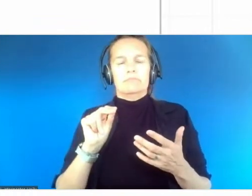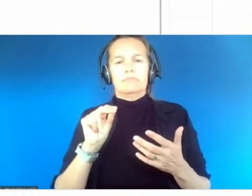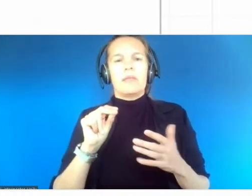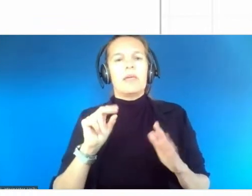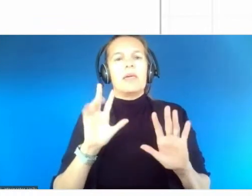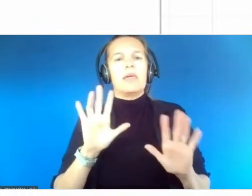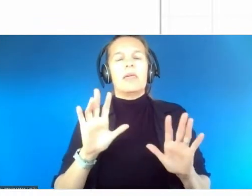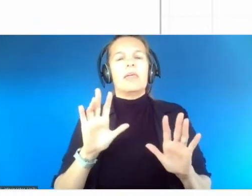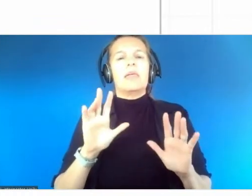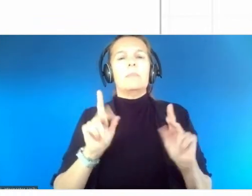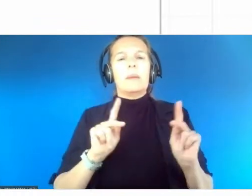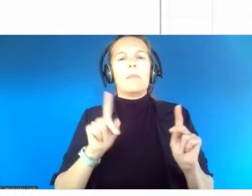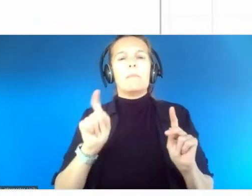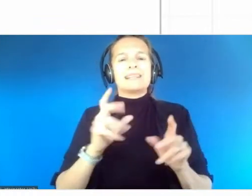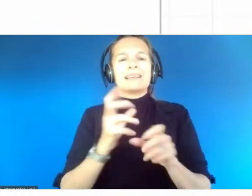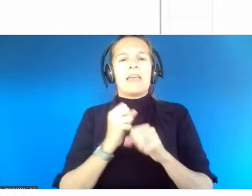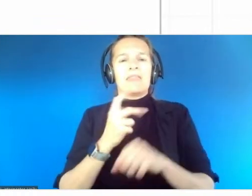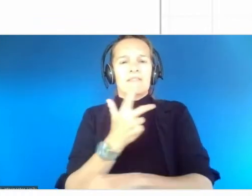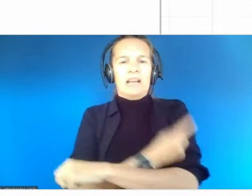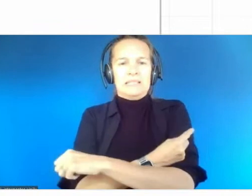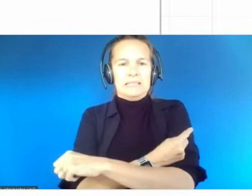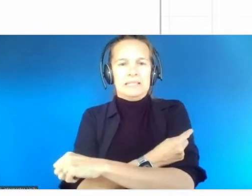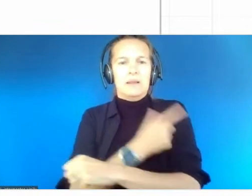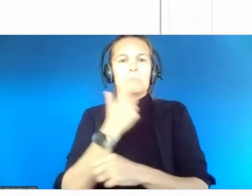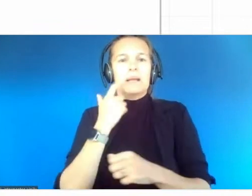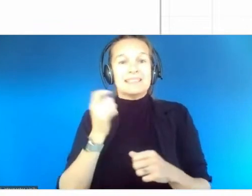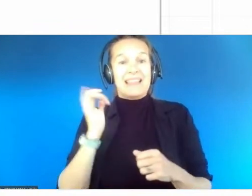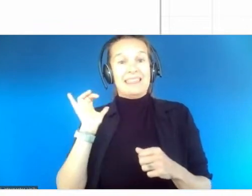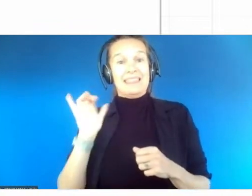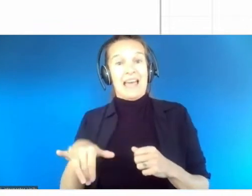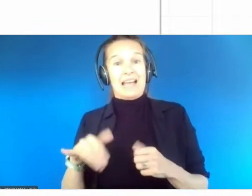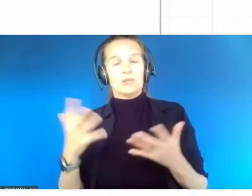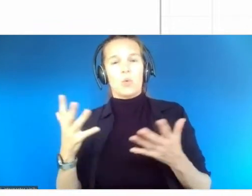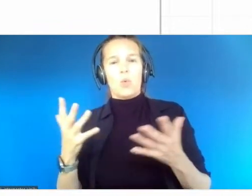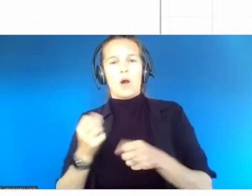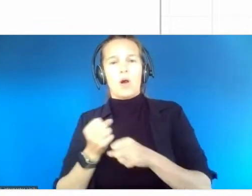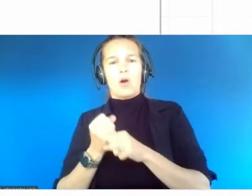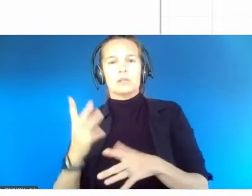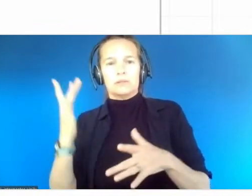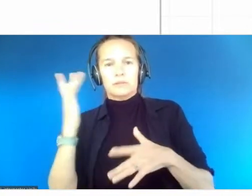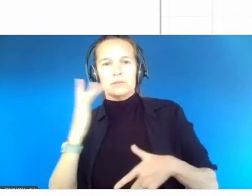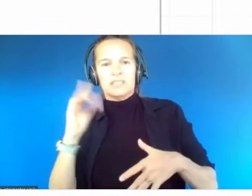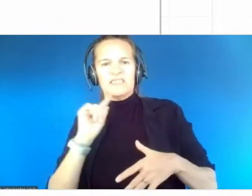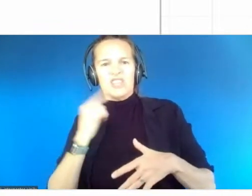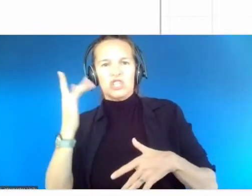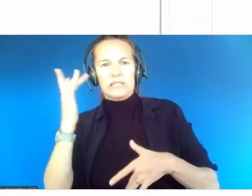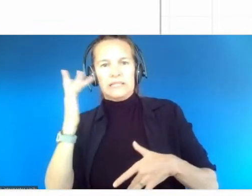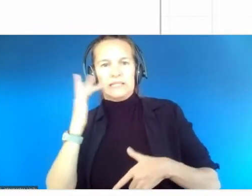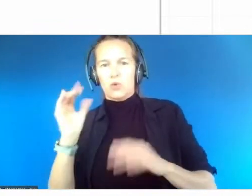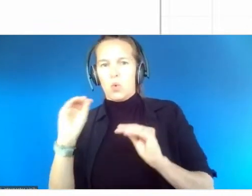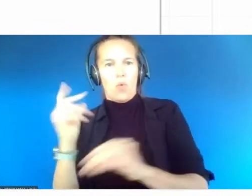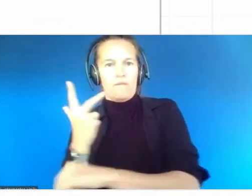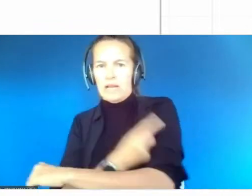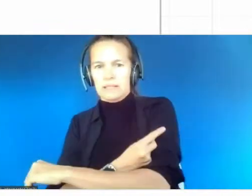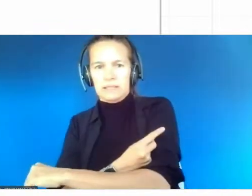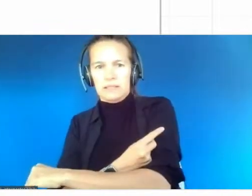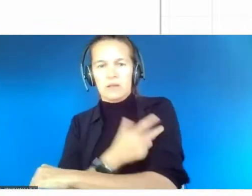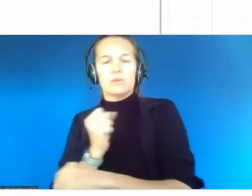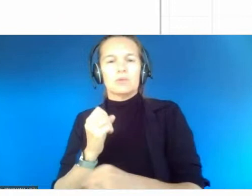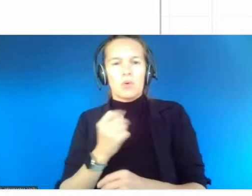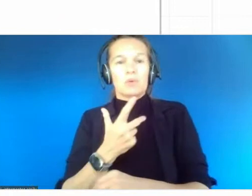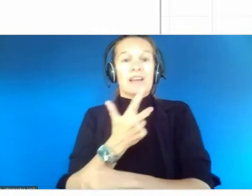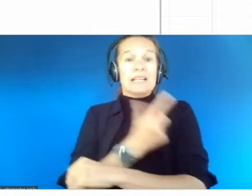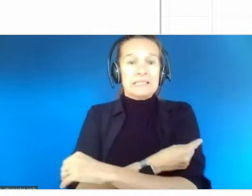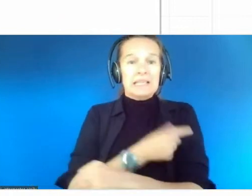must get those vaccines to protect themselves against severe disease. The vaccines are safe and effective, and they're the way back to a normal